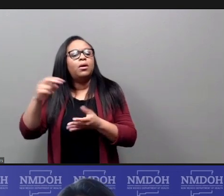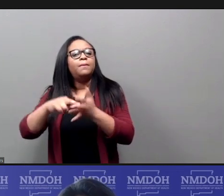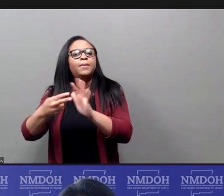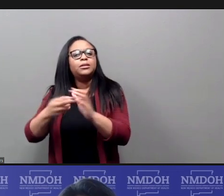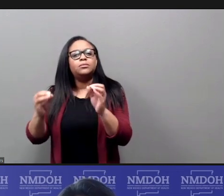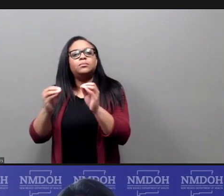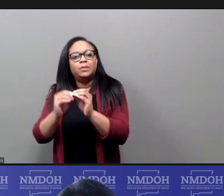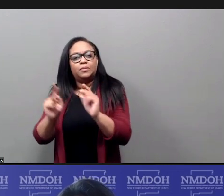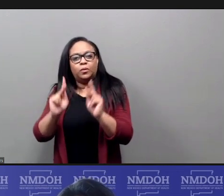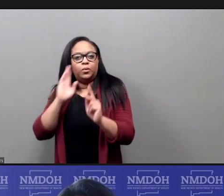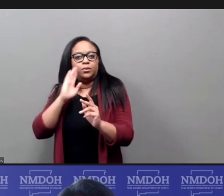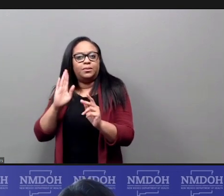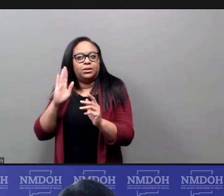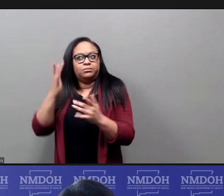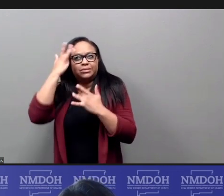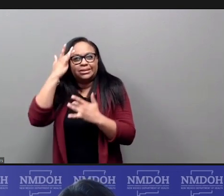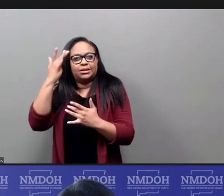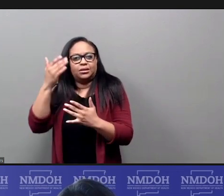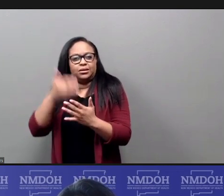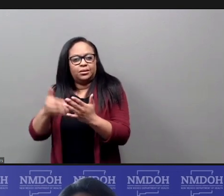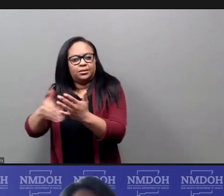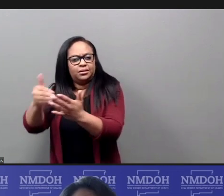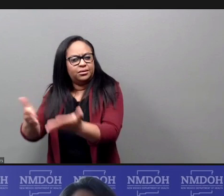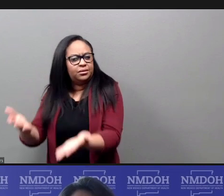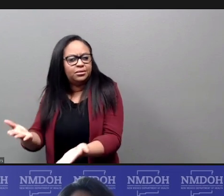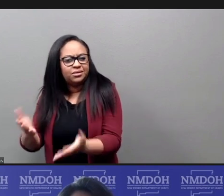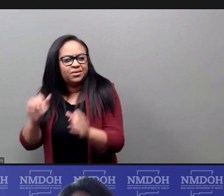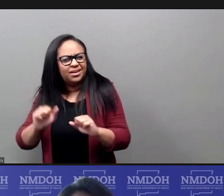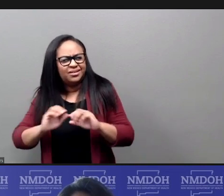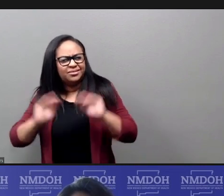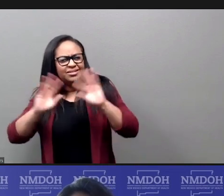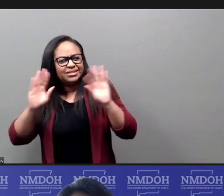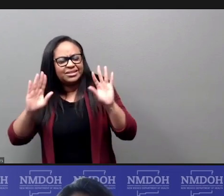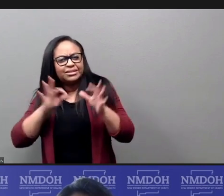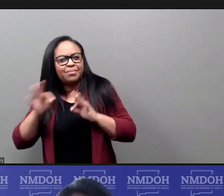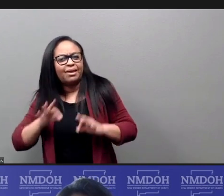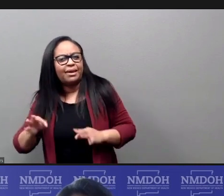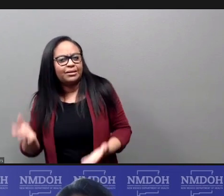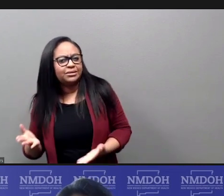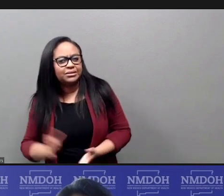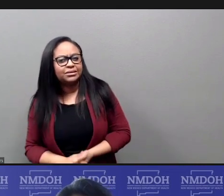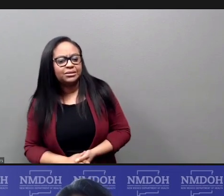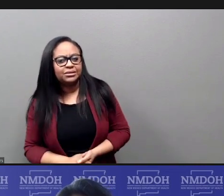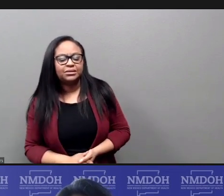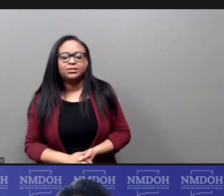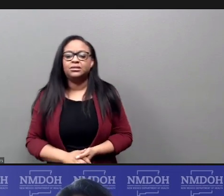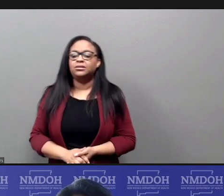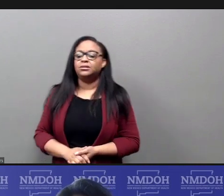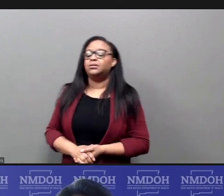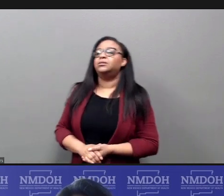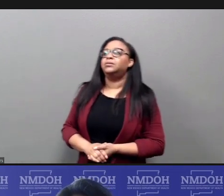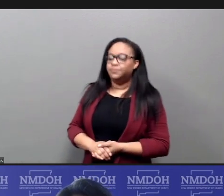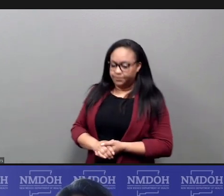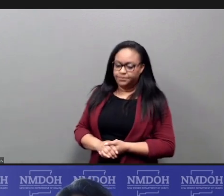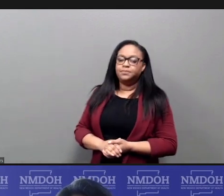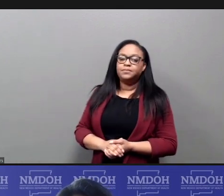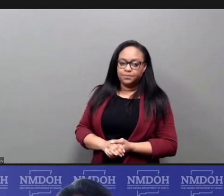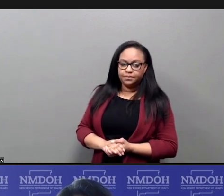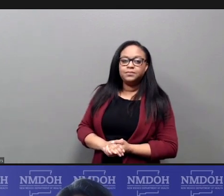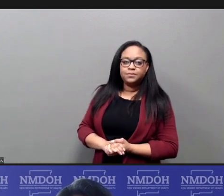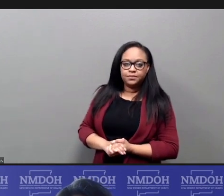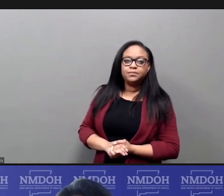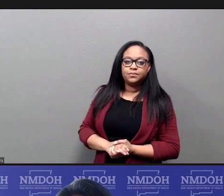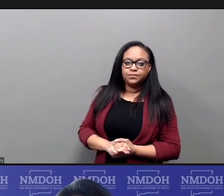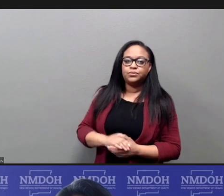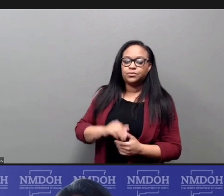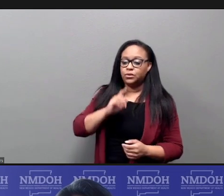Well, first, the test, that curve was not like a super steep curve where it's hardly accurate at all on day 0 or 1 and